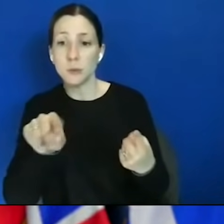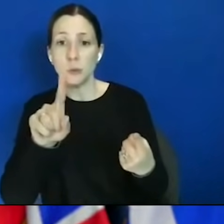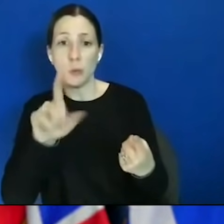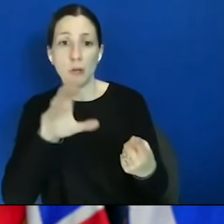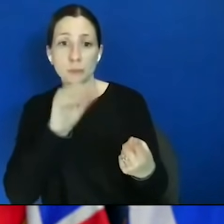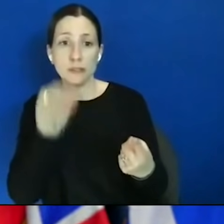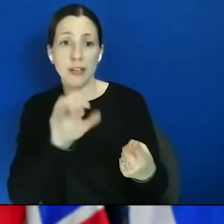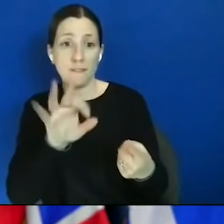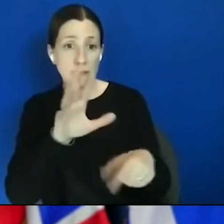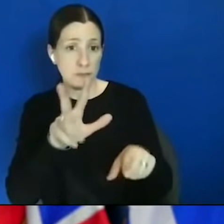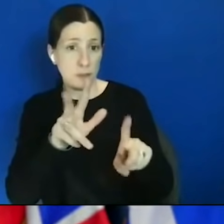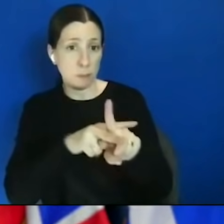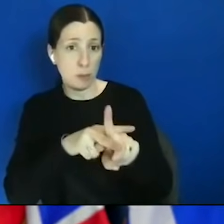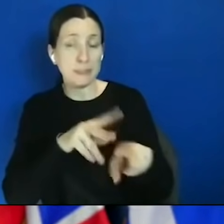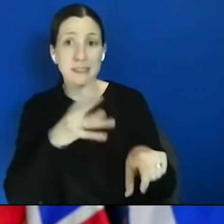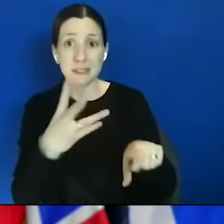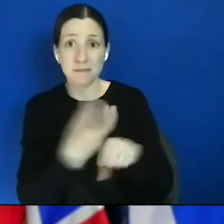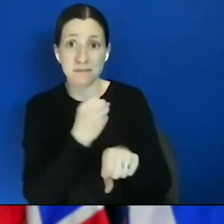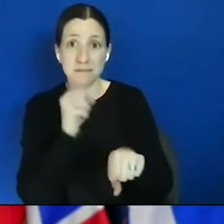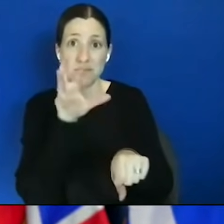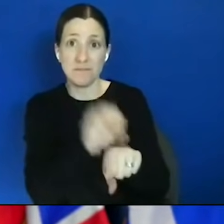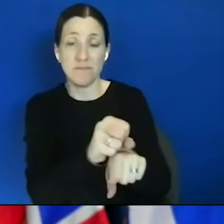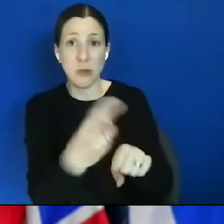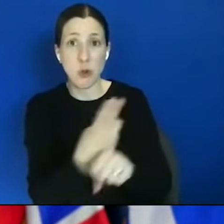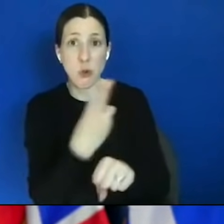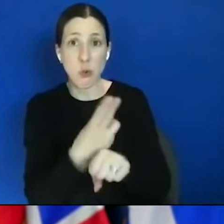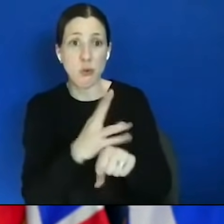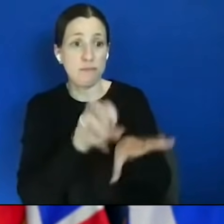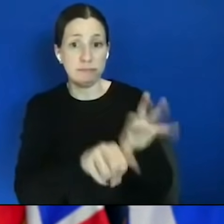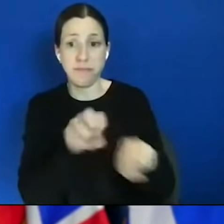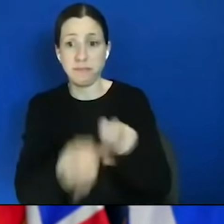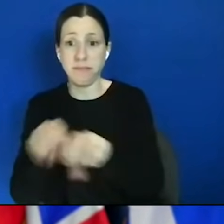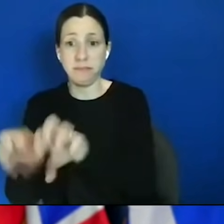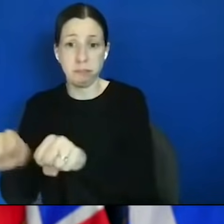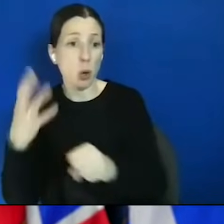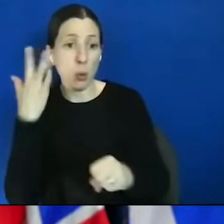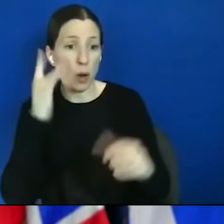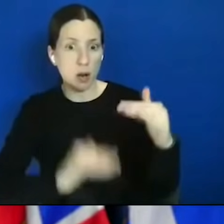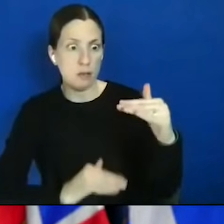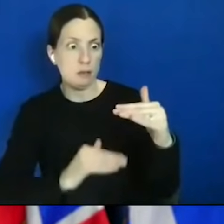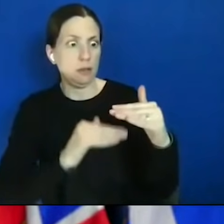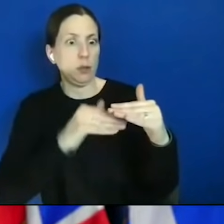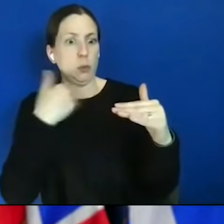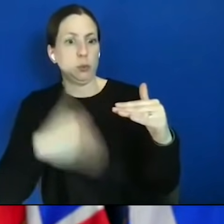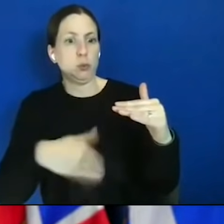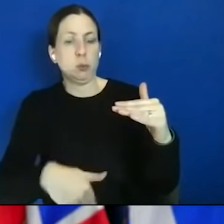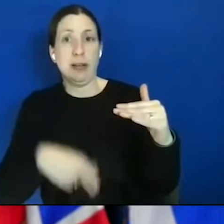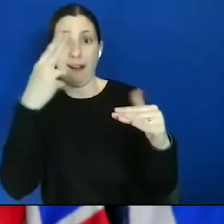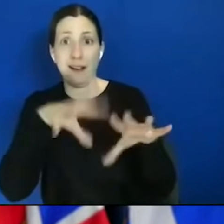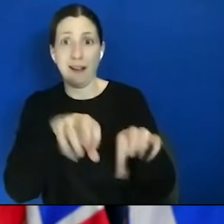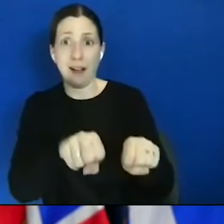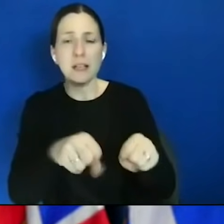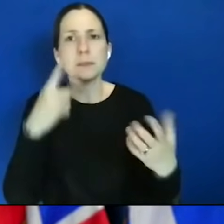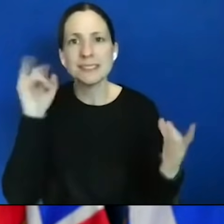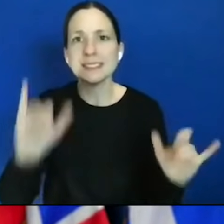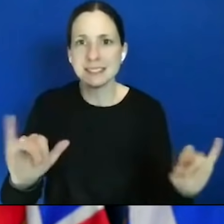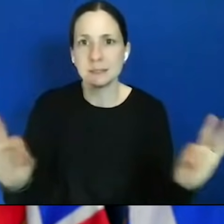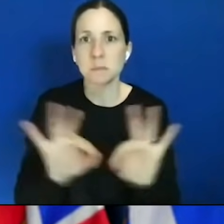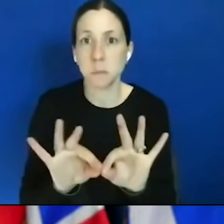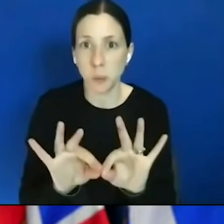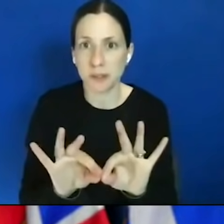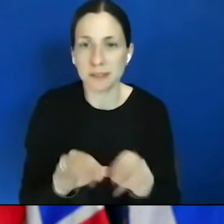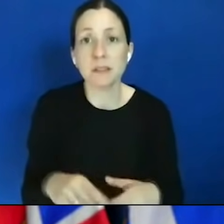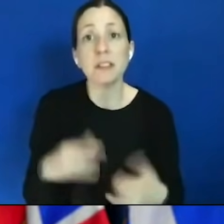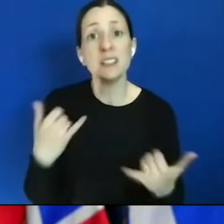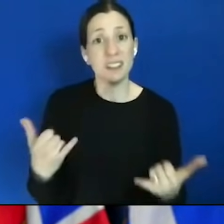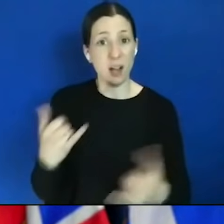particular location, it's because that is what we want to see happen. I note that our hospitalizations today were 224,